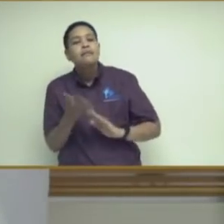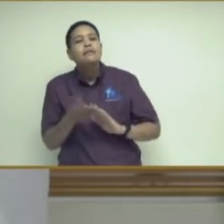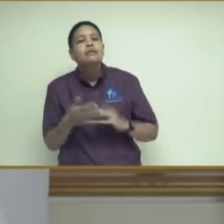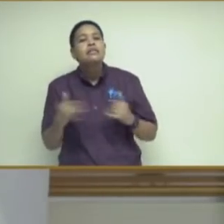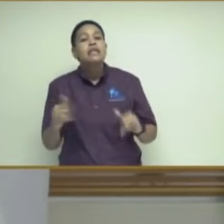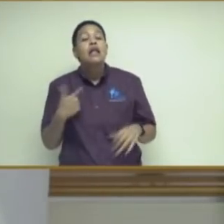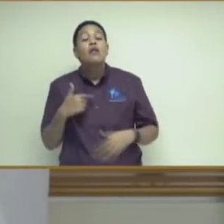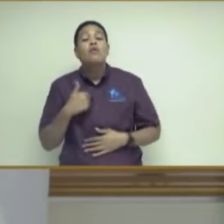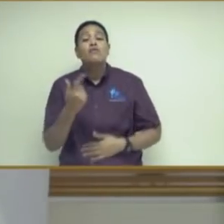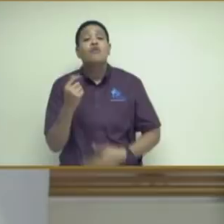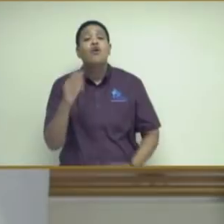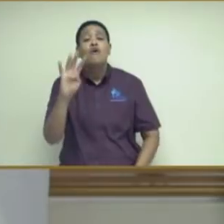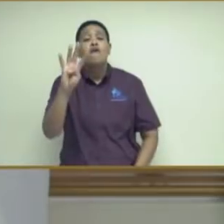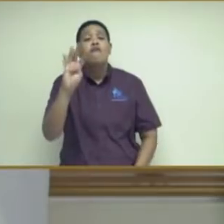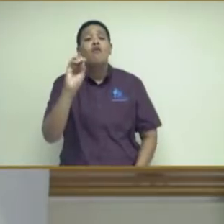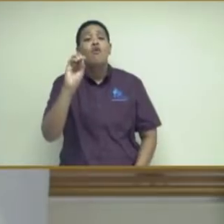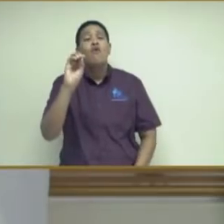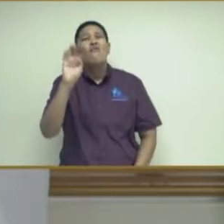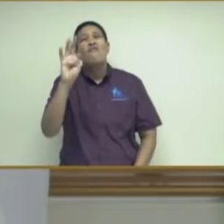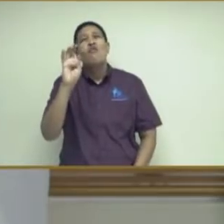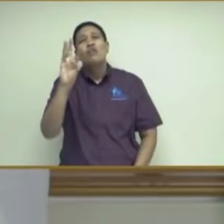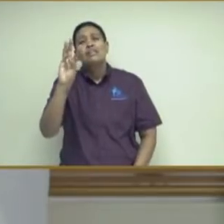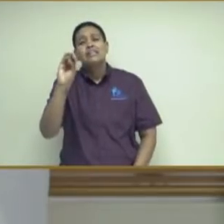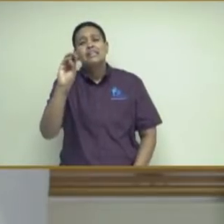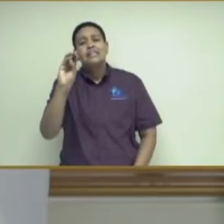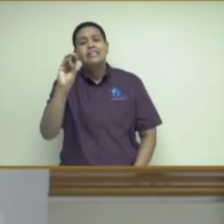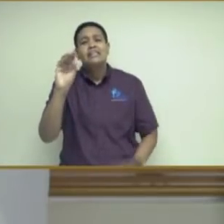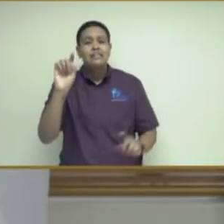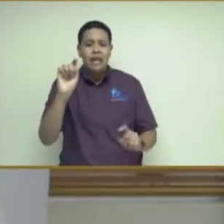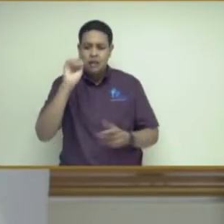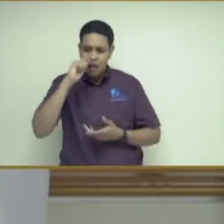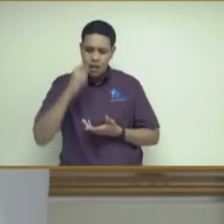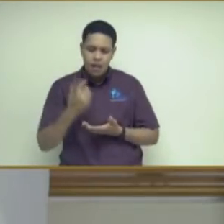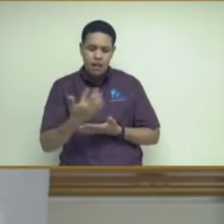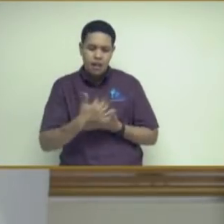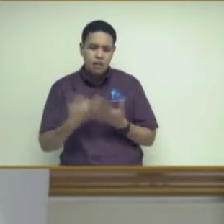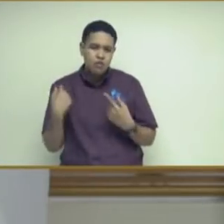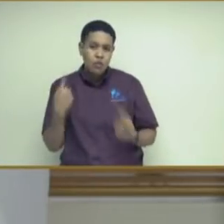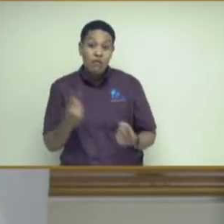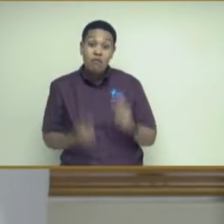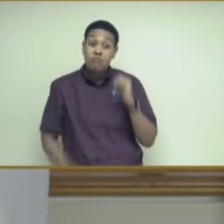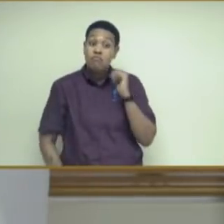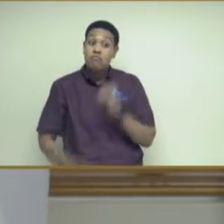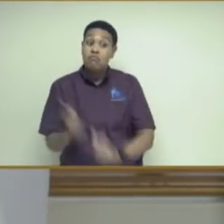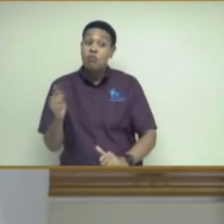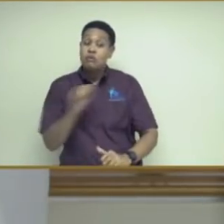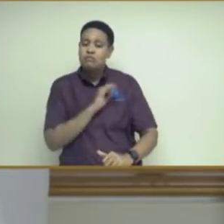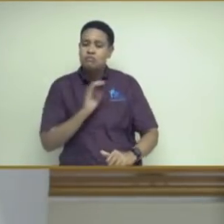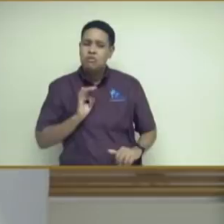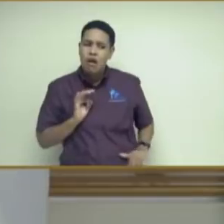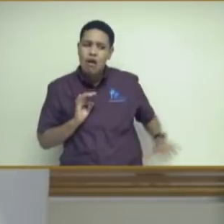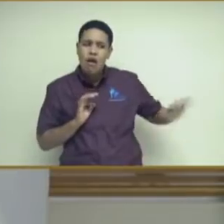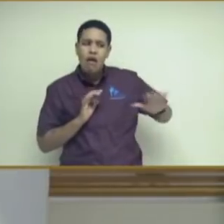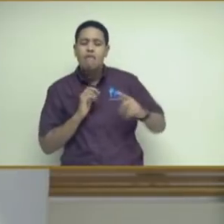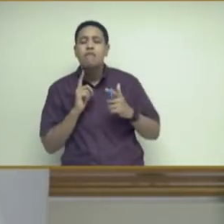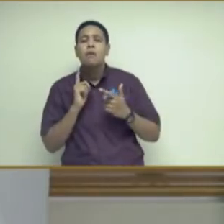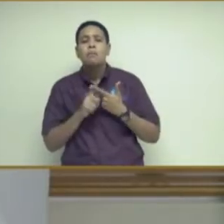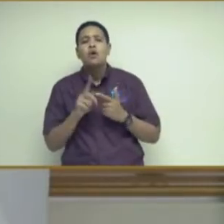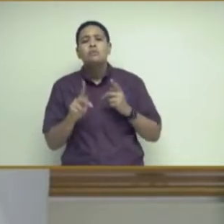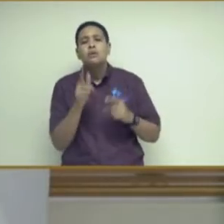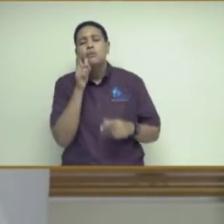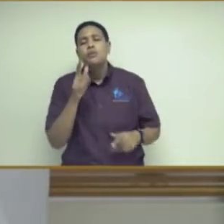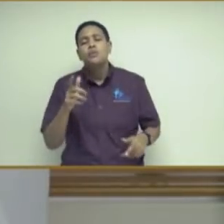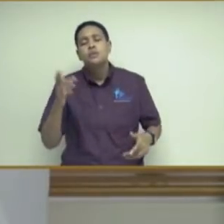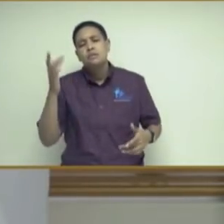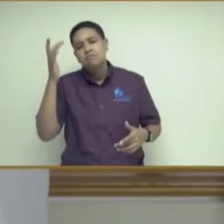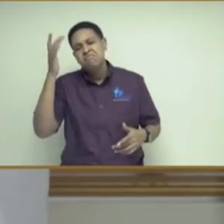some 460 tests so far, primarily of employees, but also of patients,